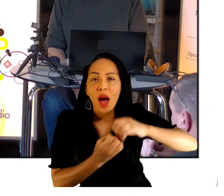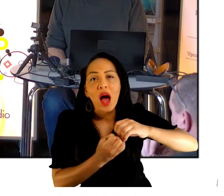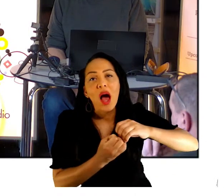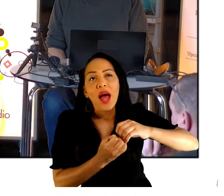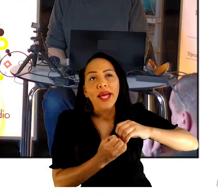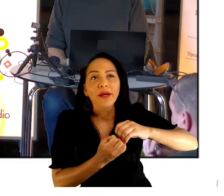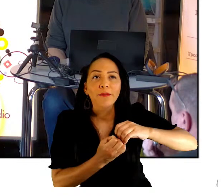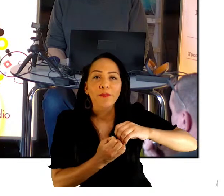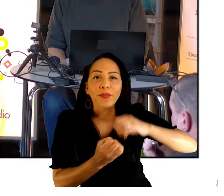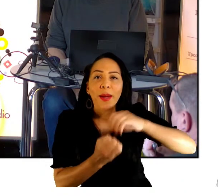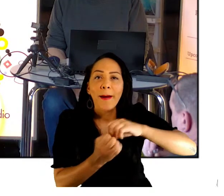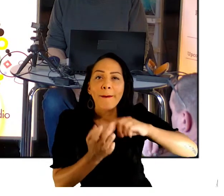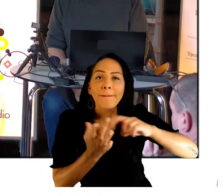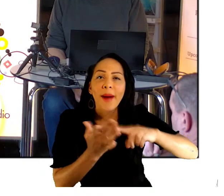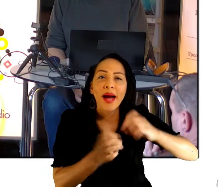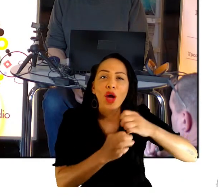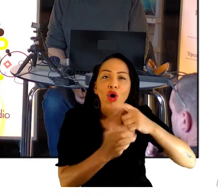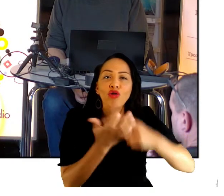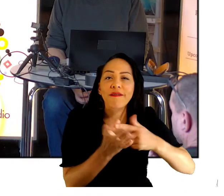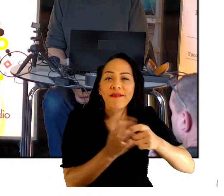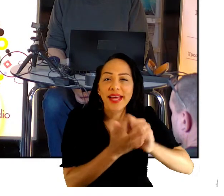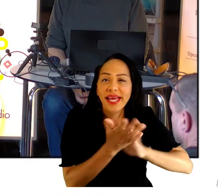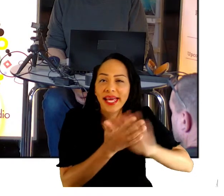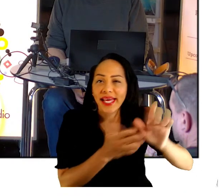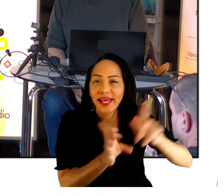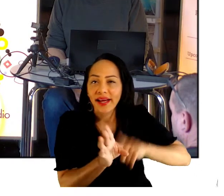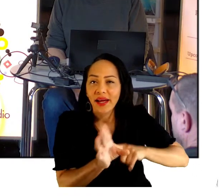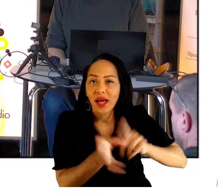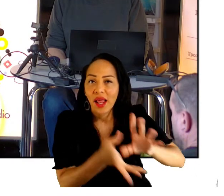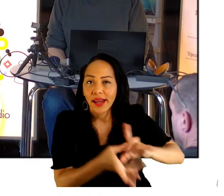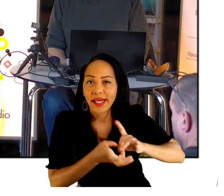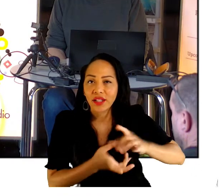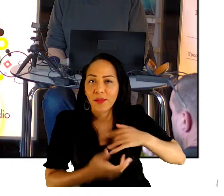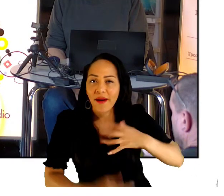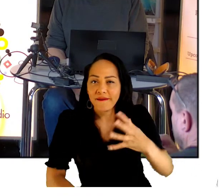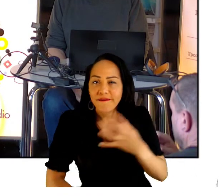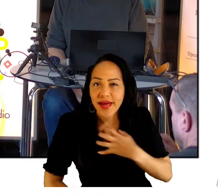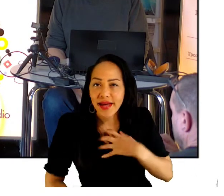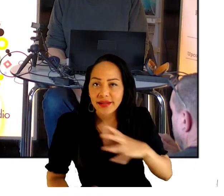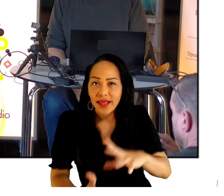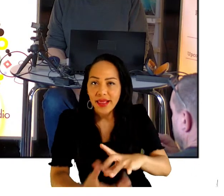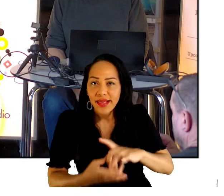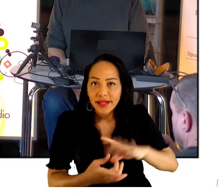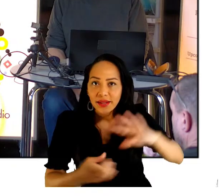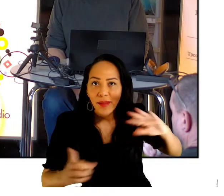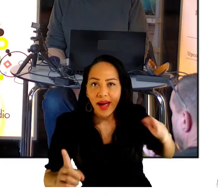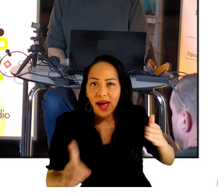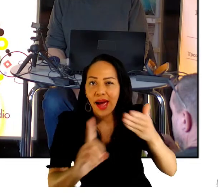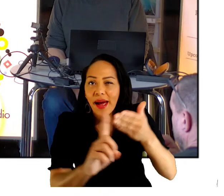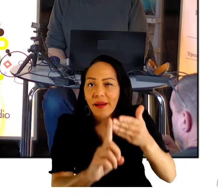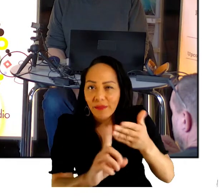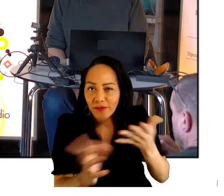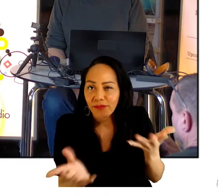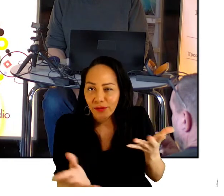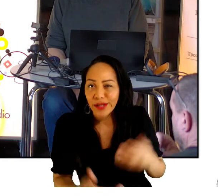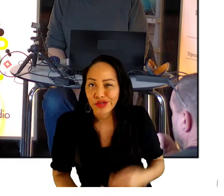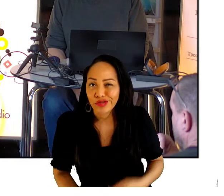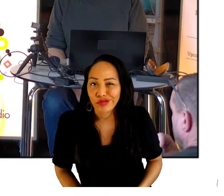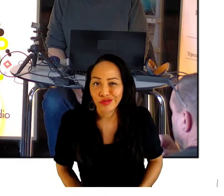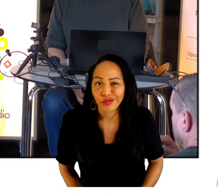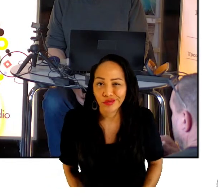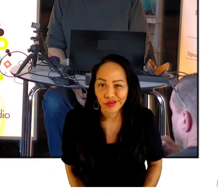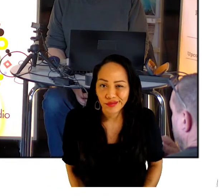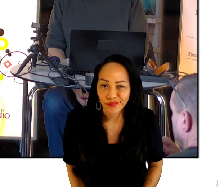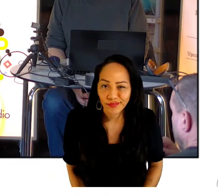fears than my aspirations, I would say. Because if I didn't, to say it sort of in a metaphor, if